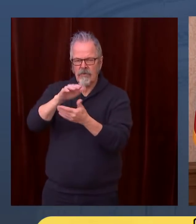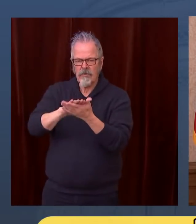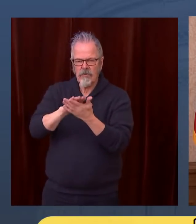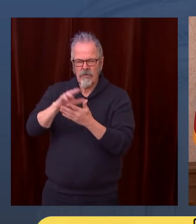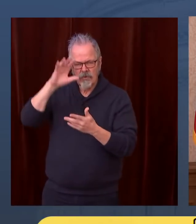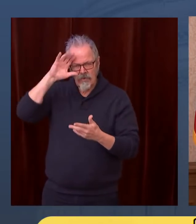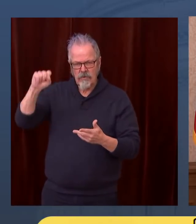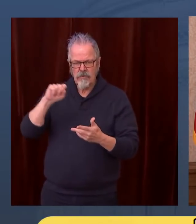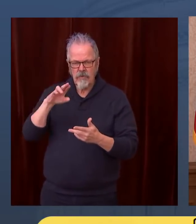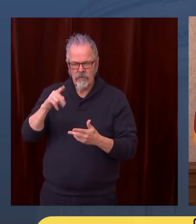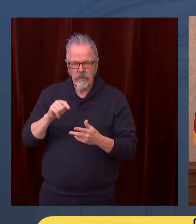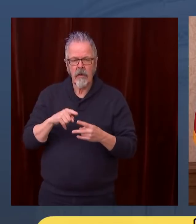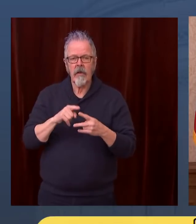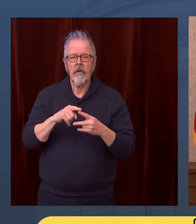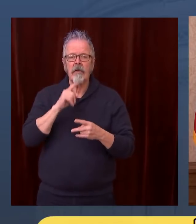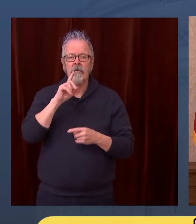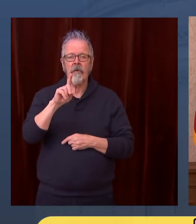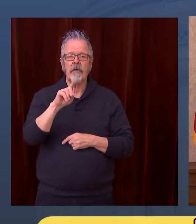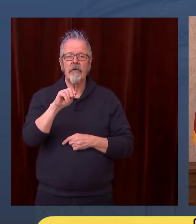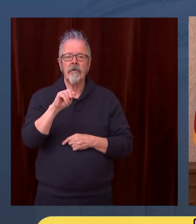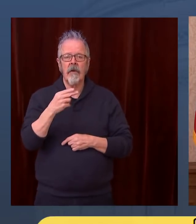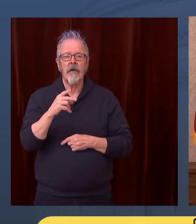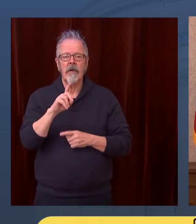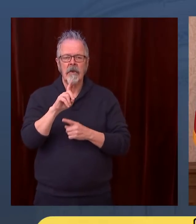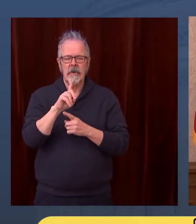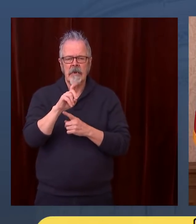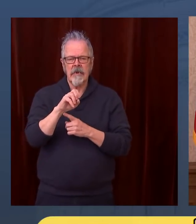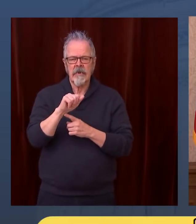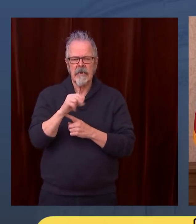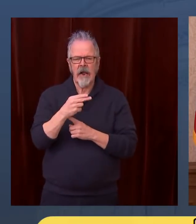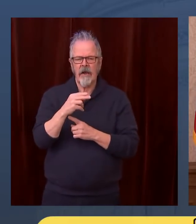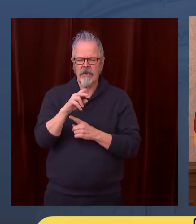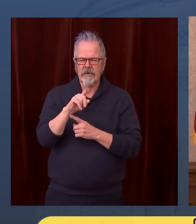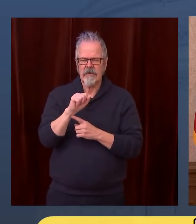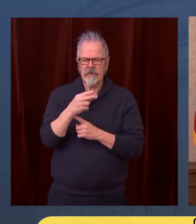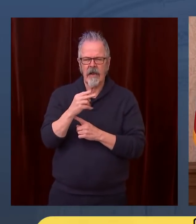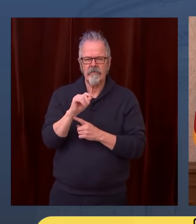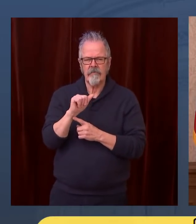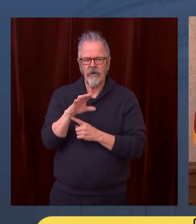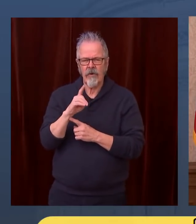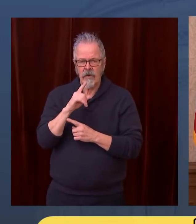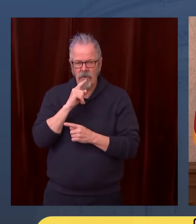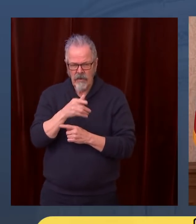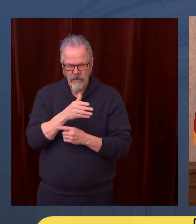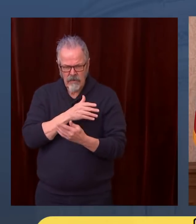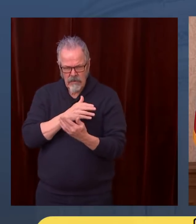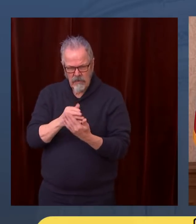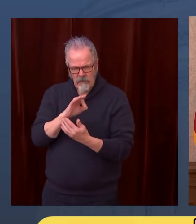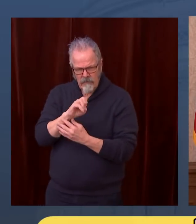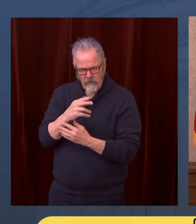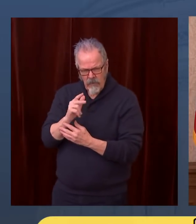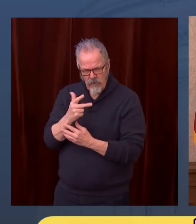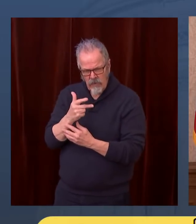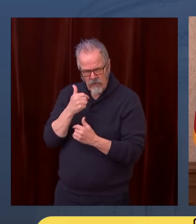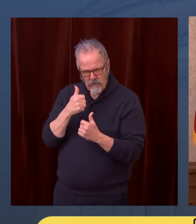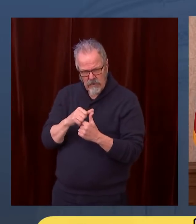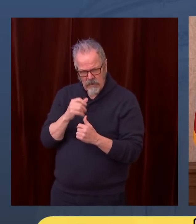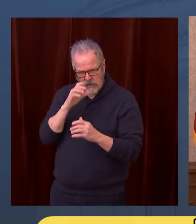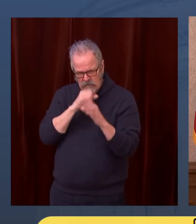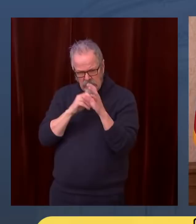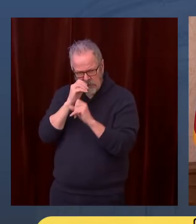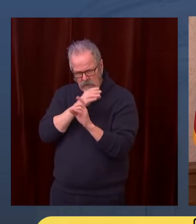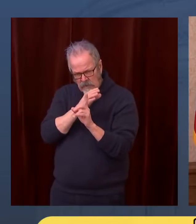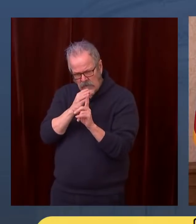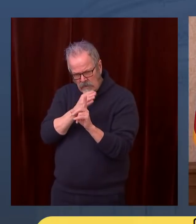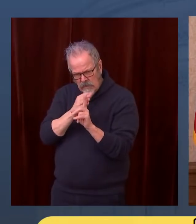the latest 14-day case rate. I found one, but it was only through February 3rd, so I wondered if you might be able to provide the